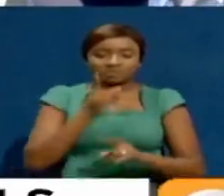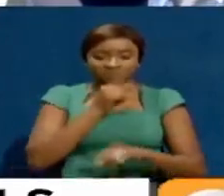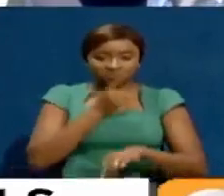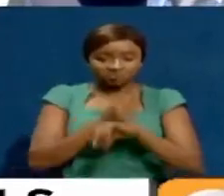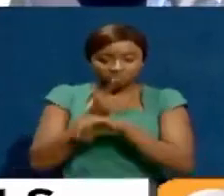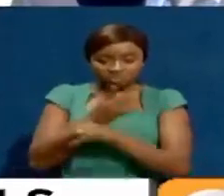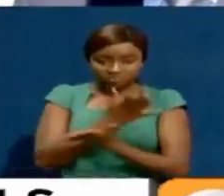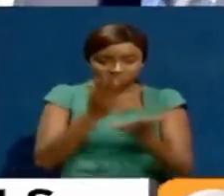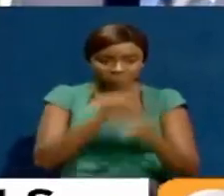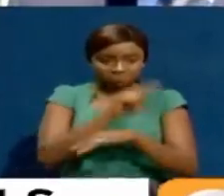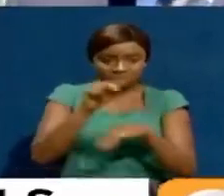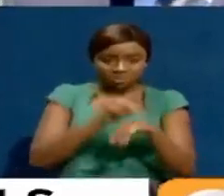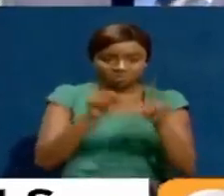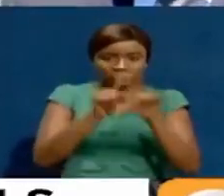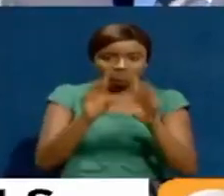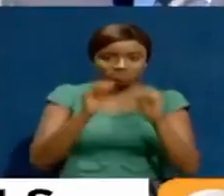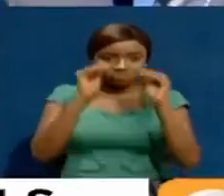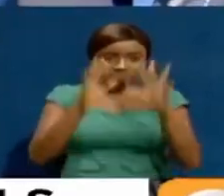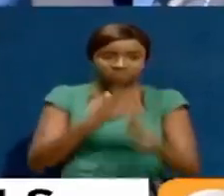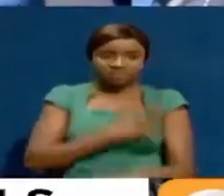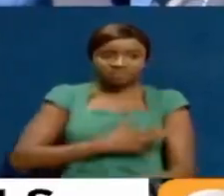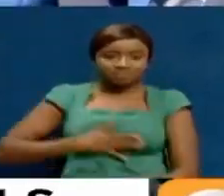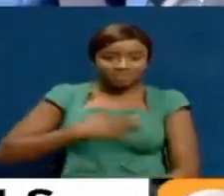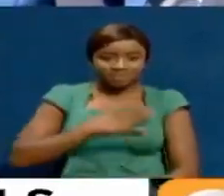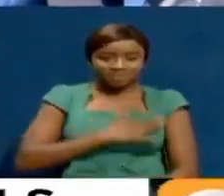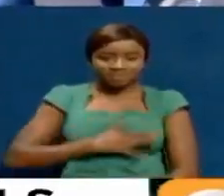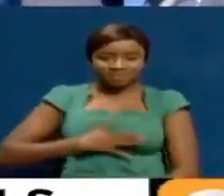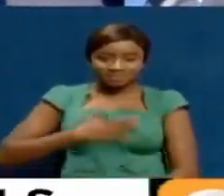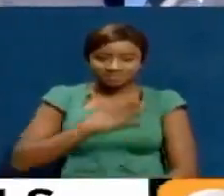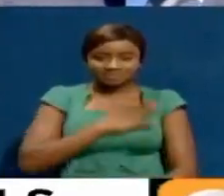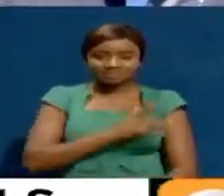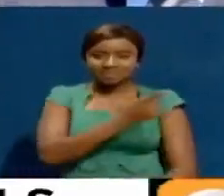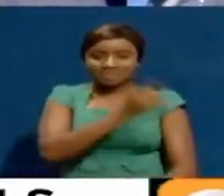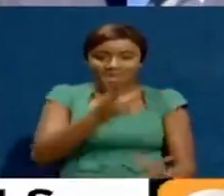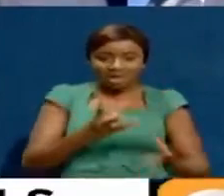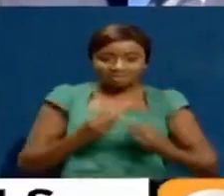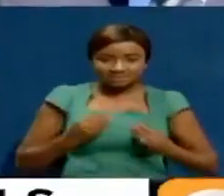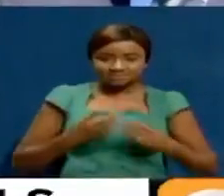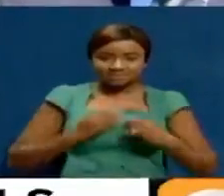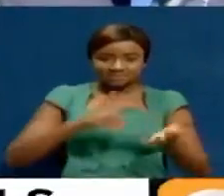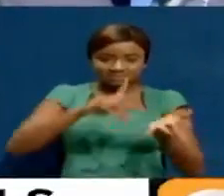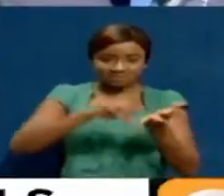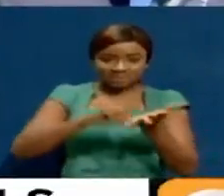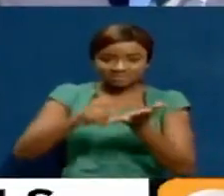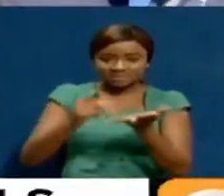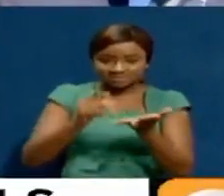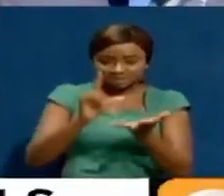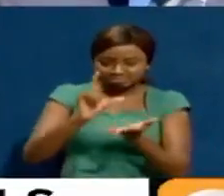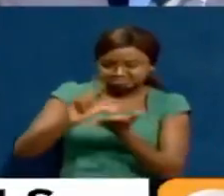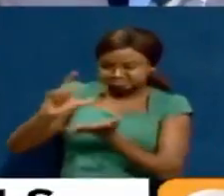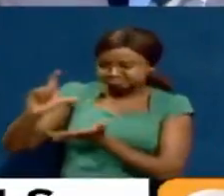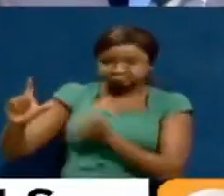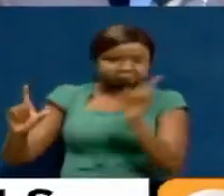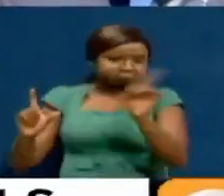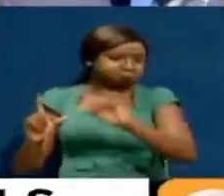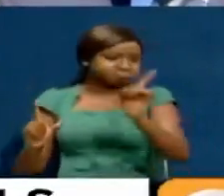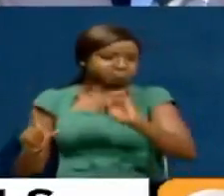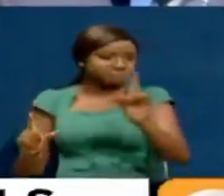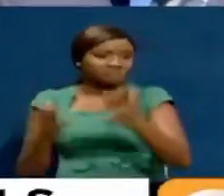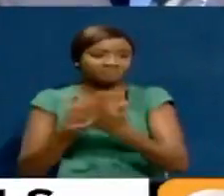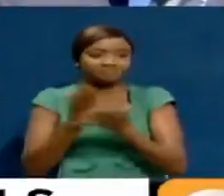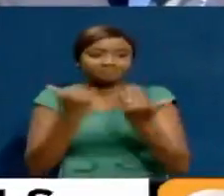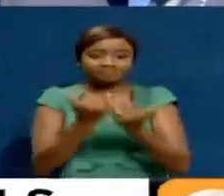teachers that they must not allow small bottle sanitizers into schools. If any child has